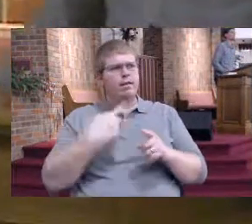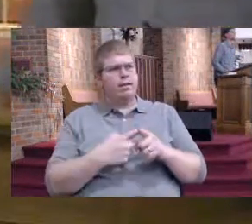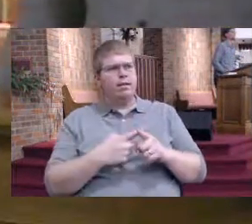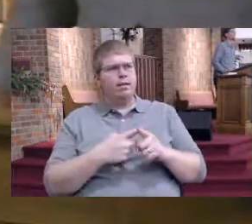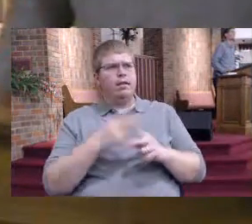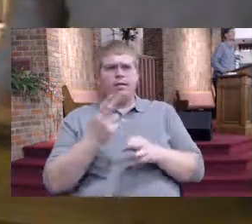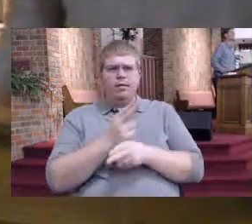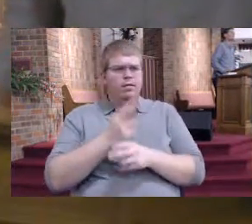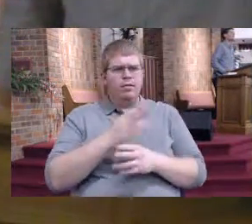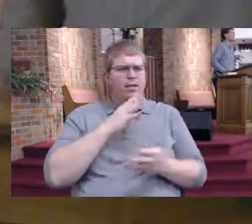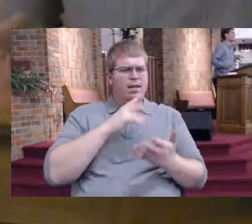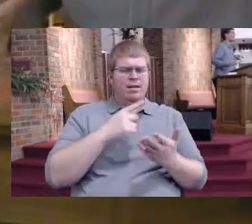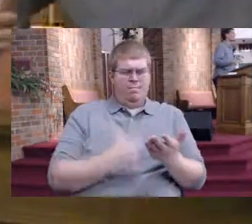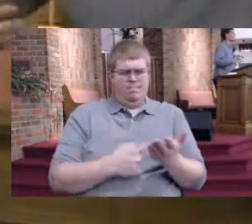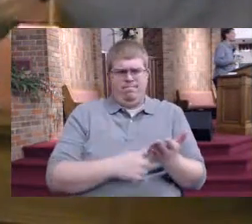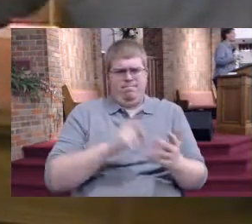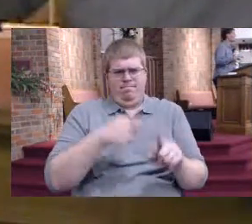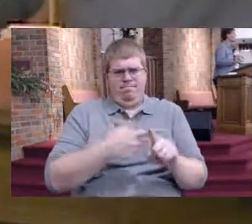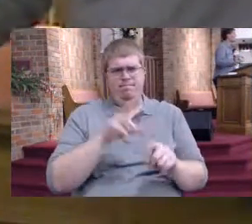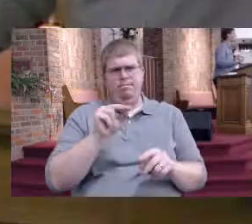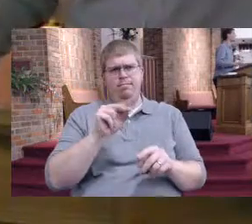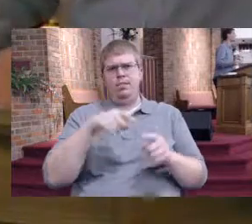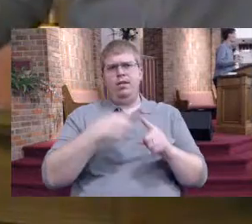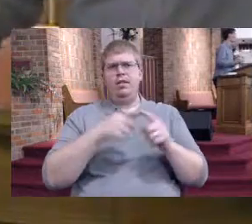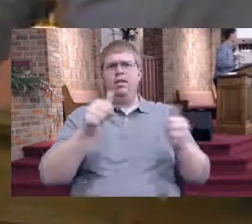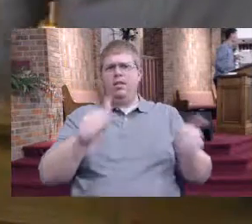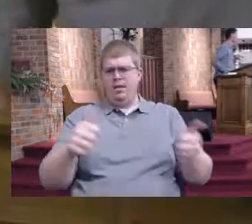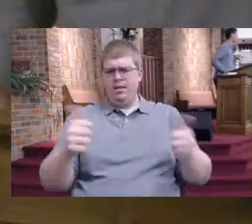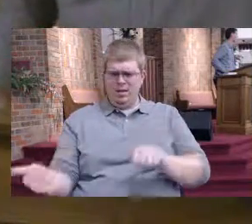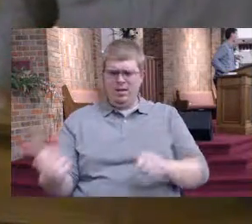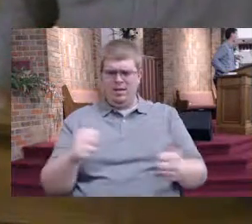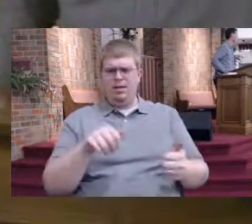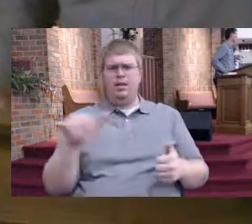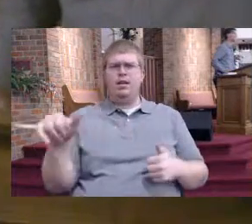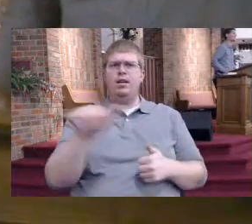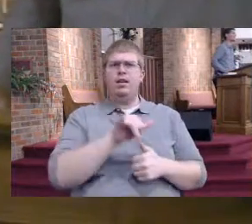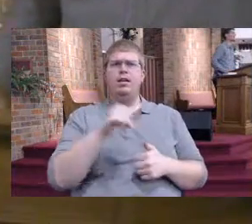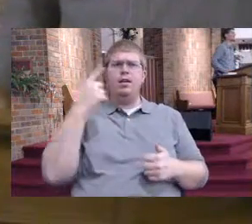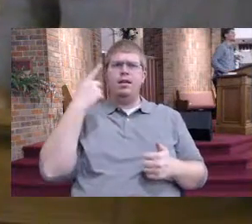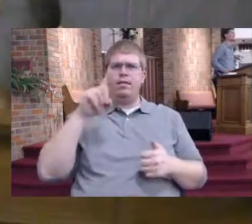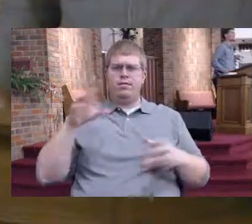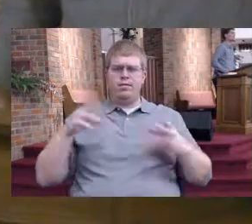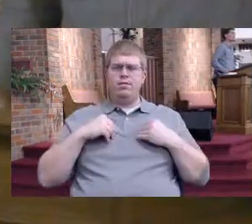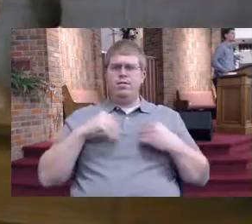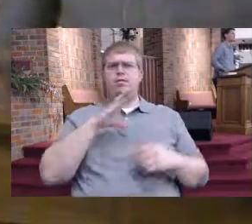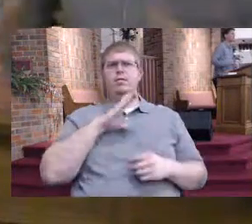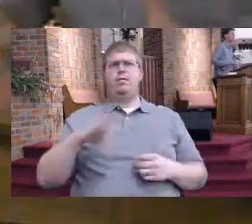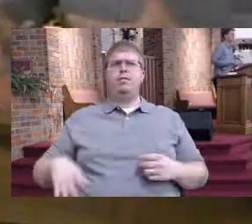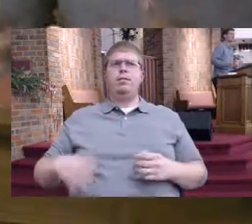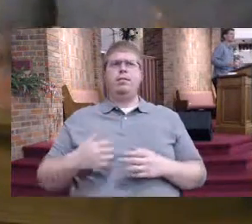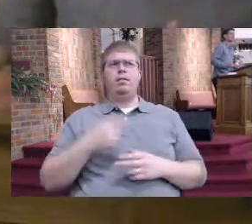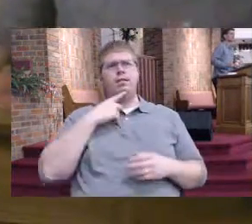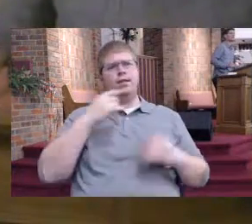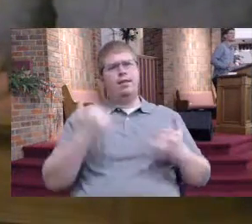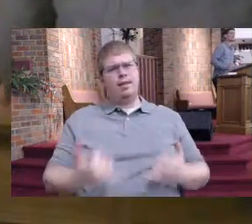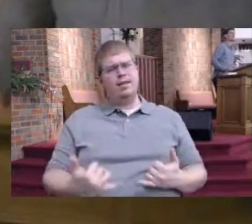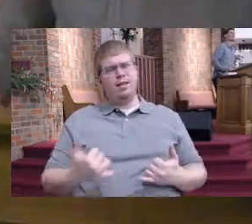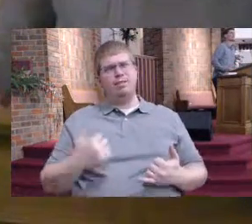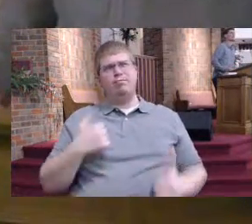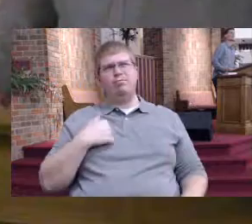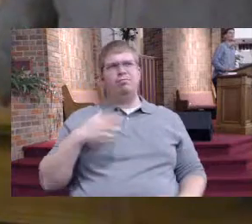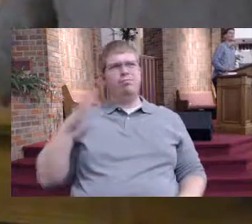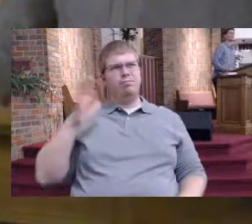as an analogy about what baptism is and what it means to put on Christ. But he said, you know, there's just been a darkness